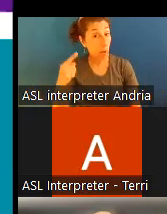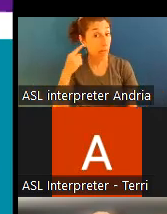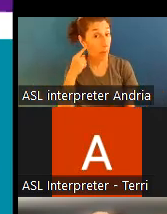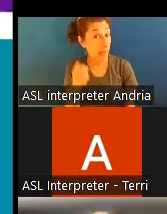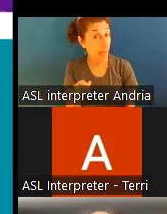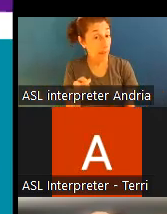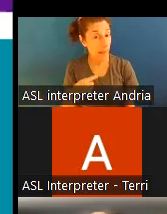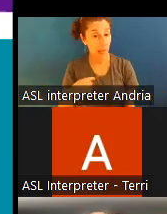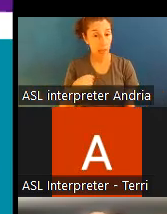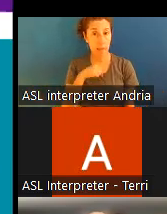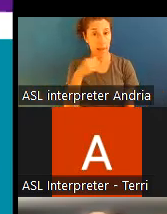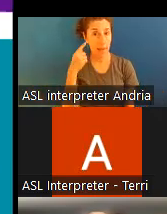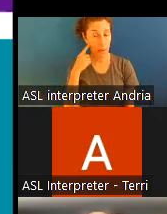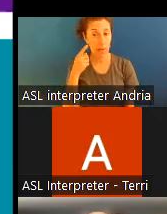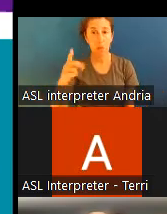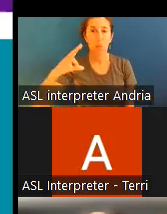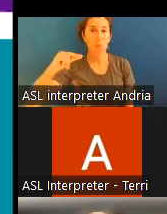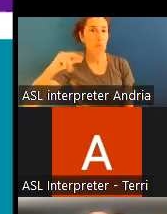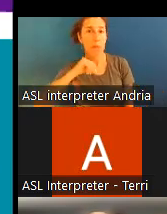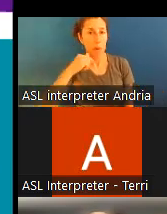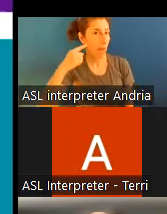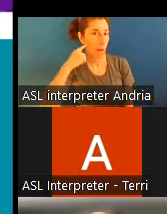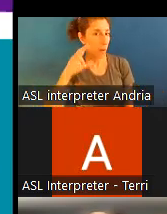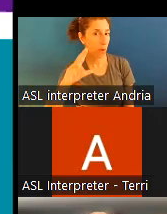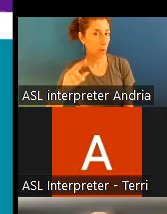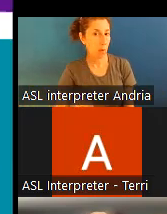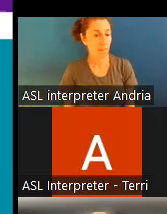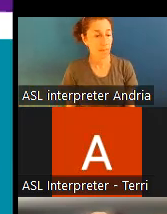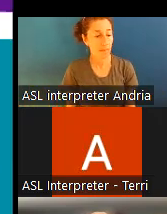Because I'm not. No, nobody else is hearing it.